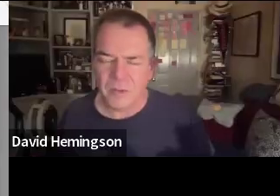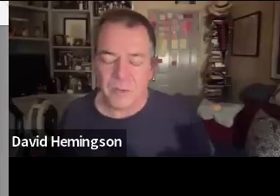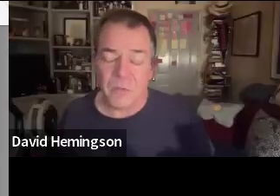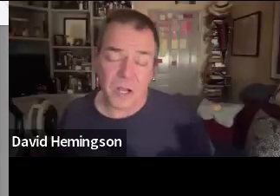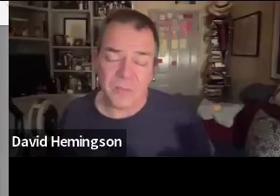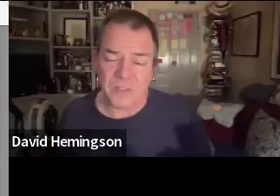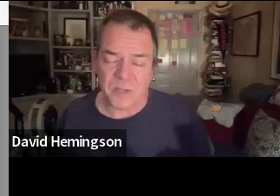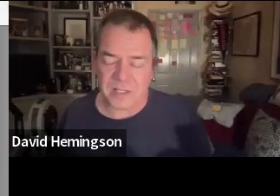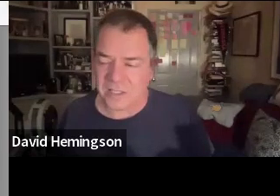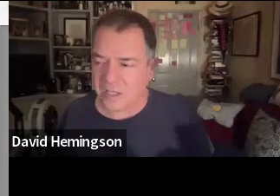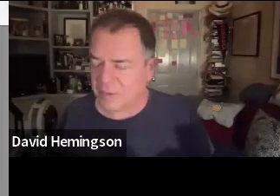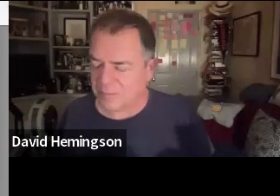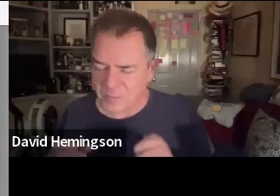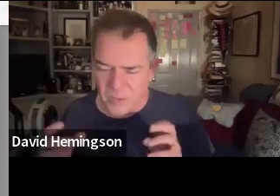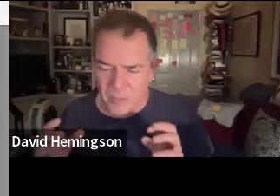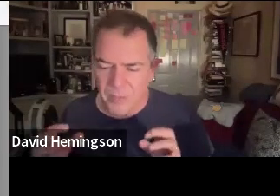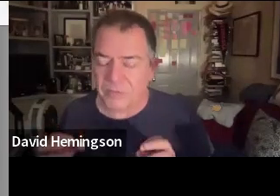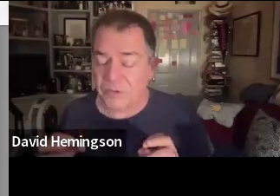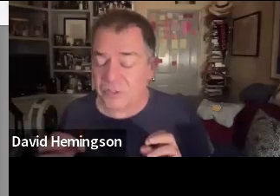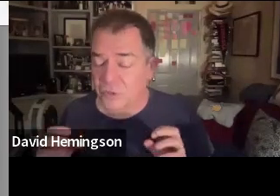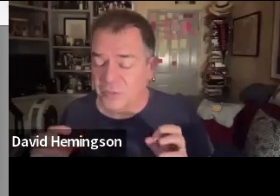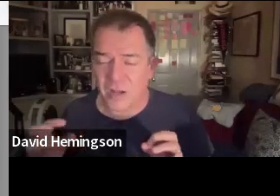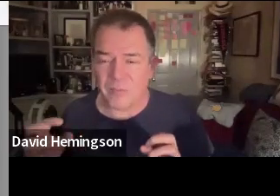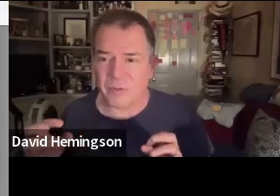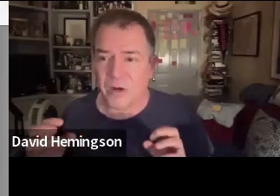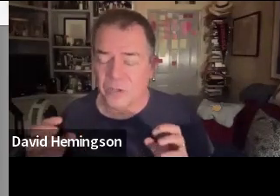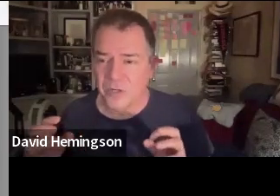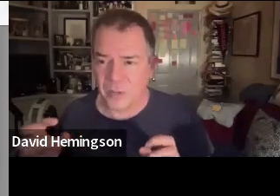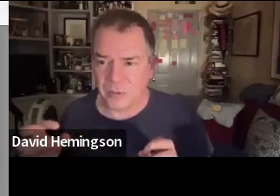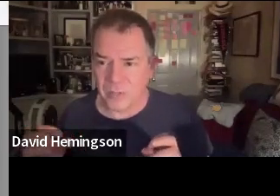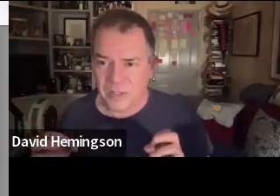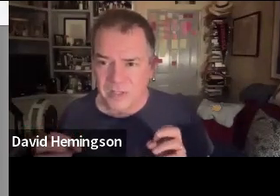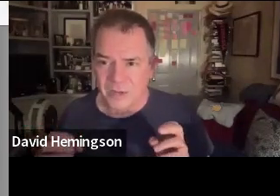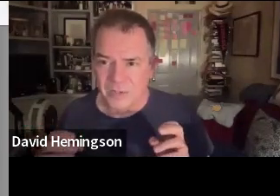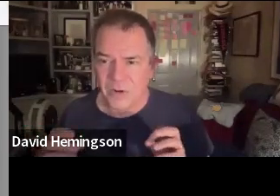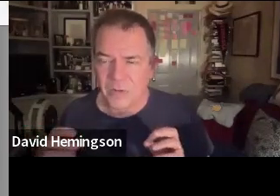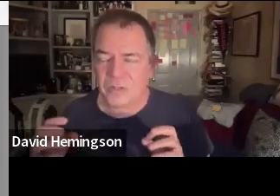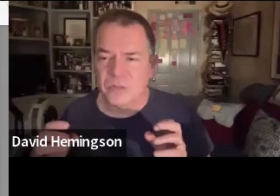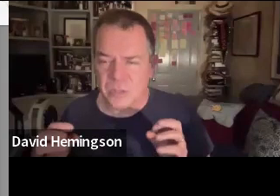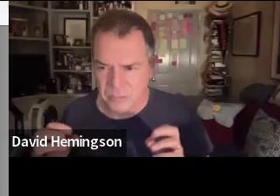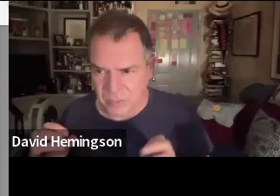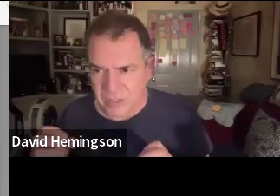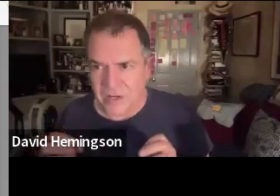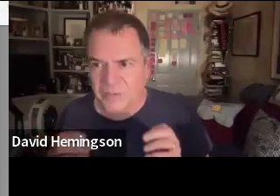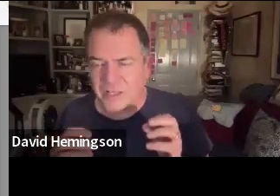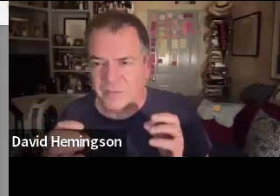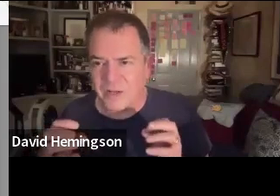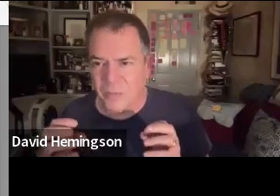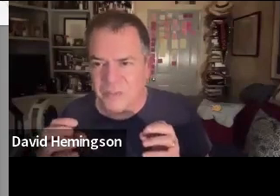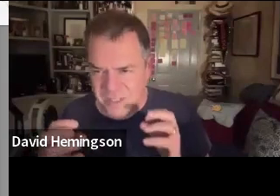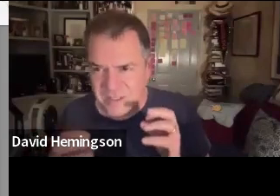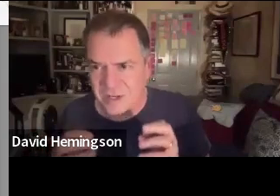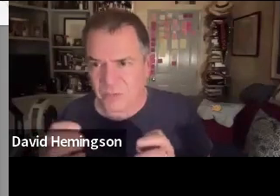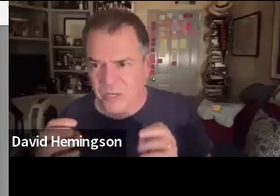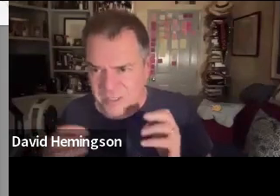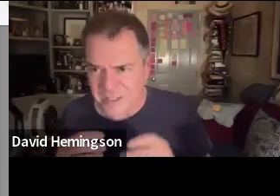Hunnam, which Hunnam is basically kind of a mumbled version of human and humble, and you almost lose Hunnam. It